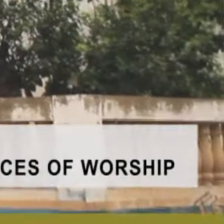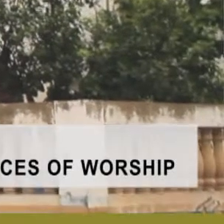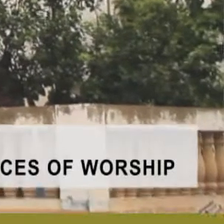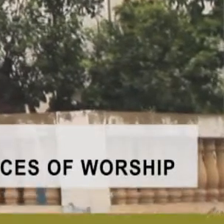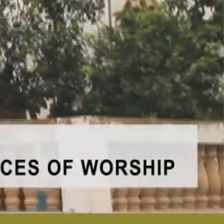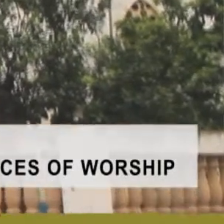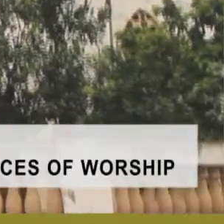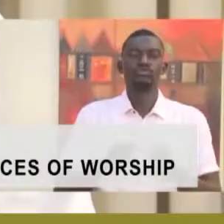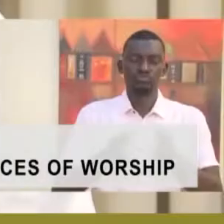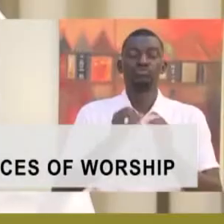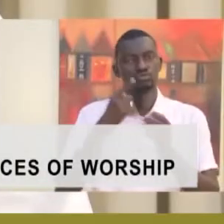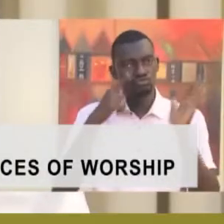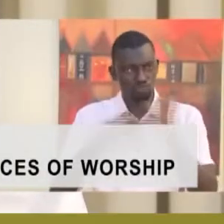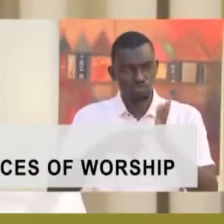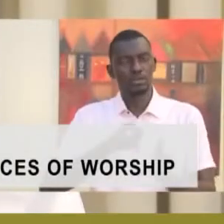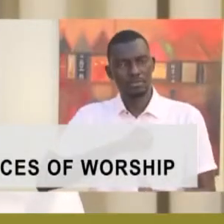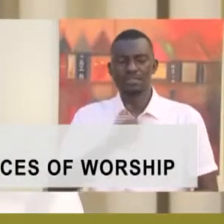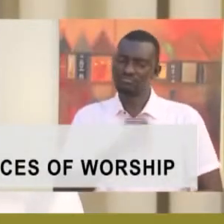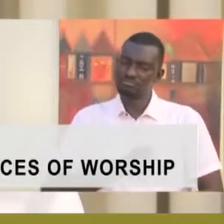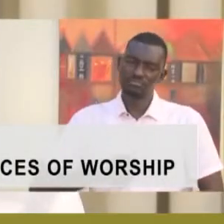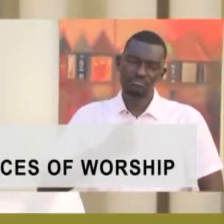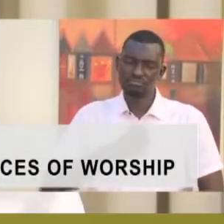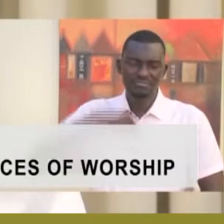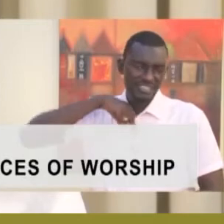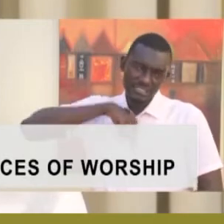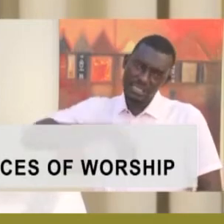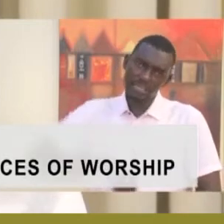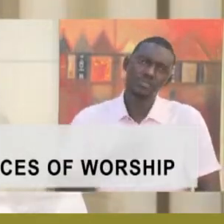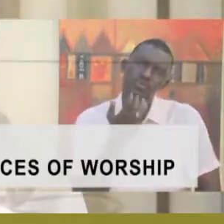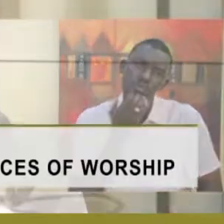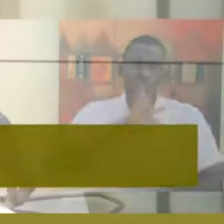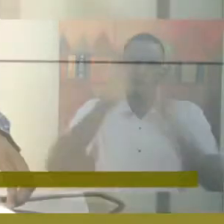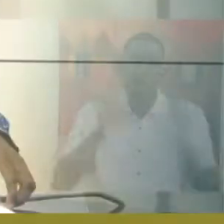up committees to enforce these regulations.